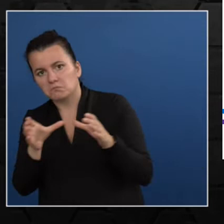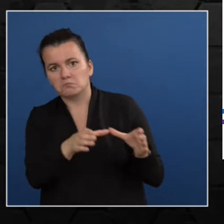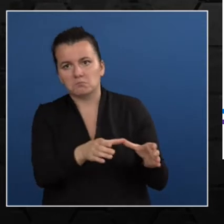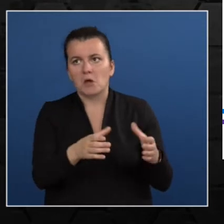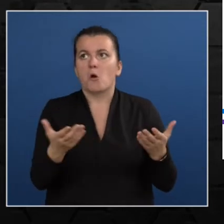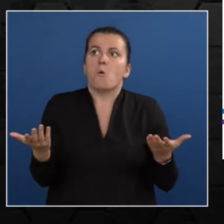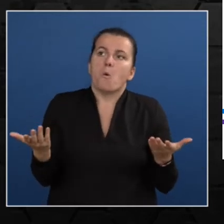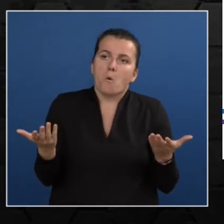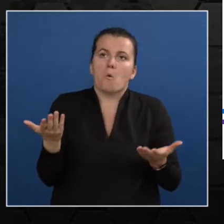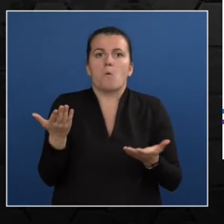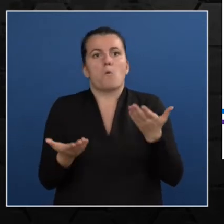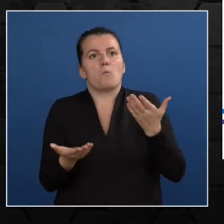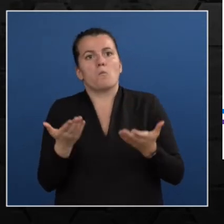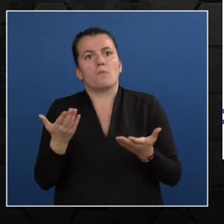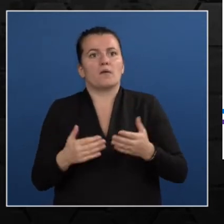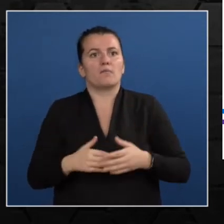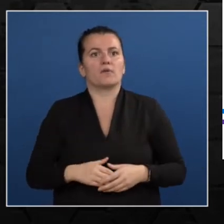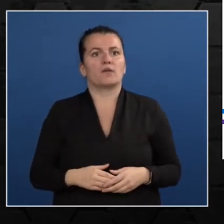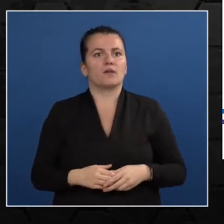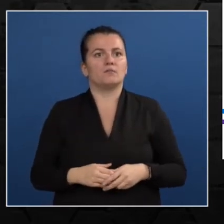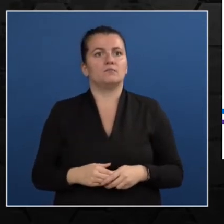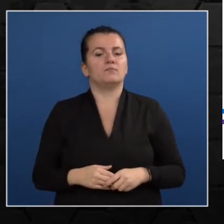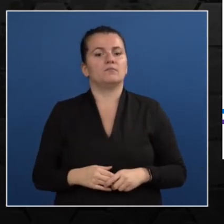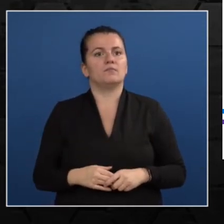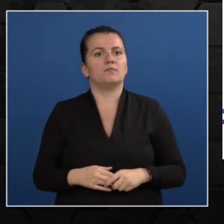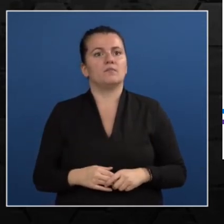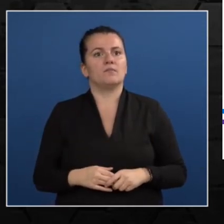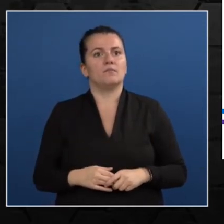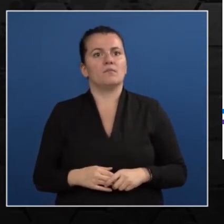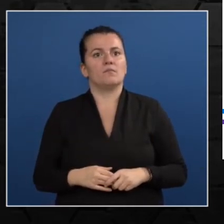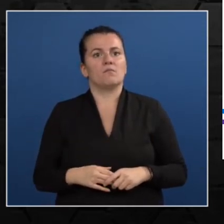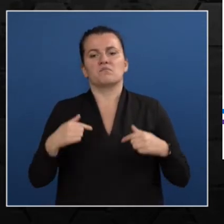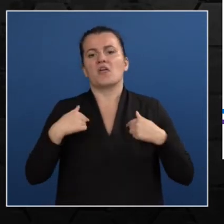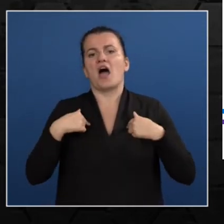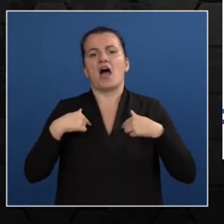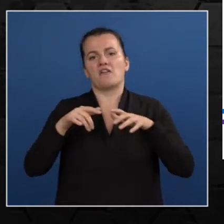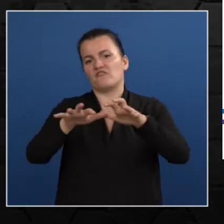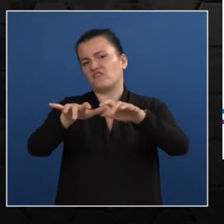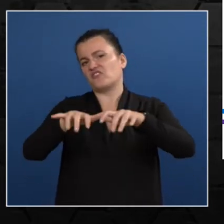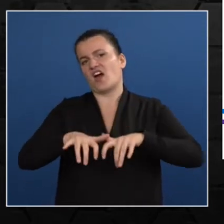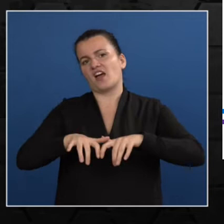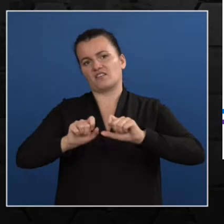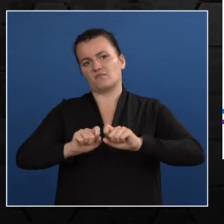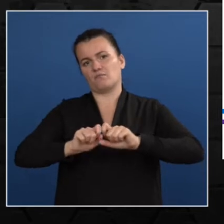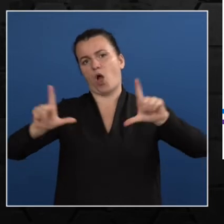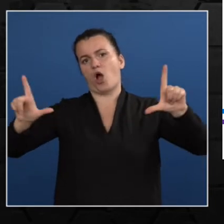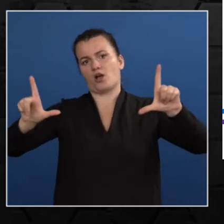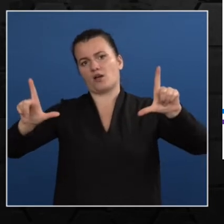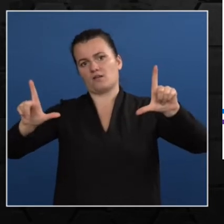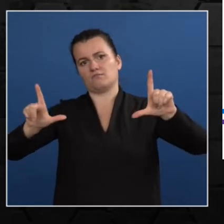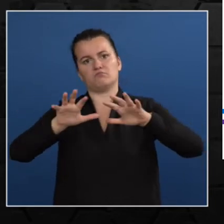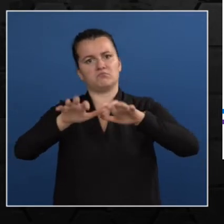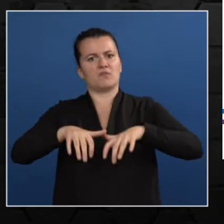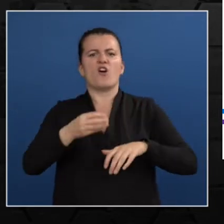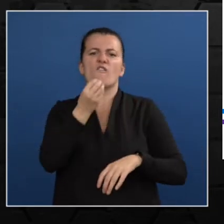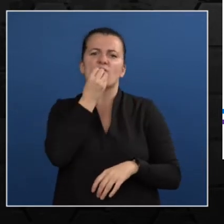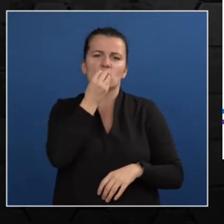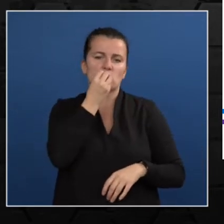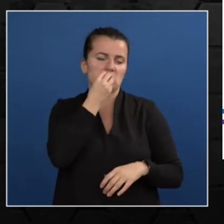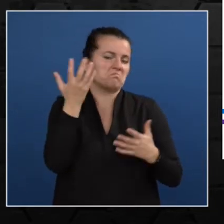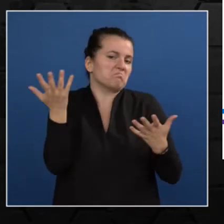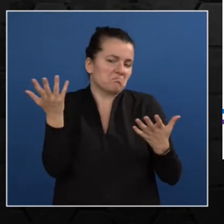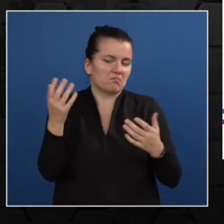I'm traveling today, or let's say I'm writing a blog which is about food. How do you classify your